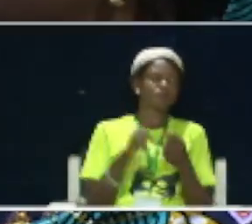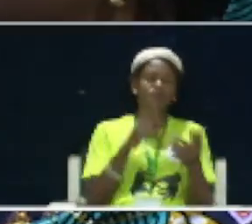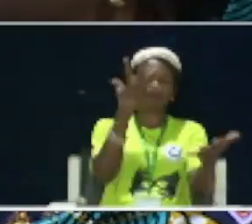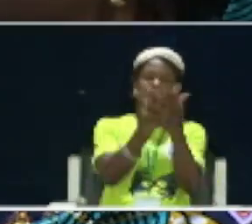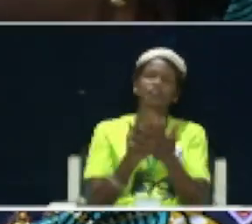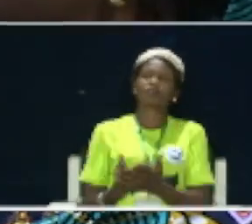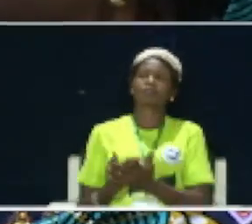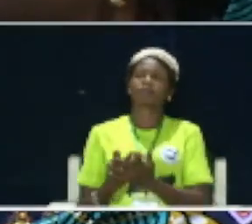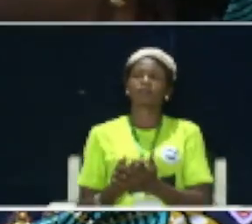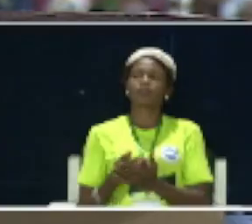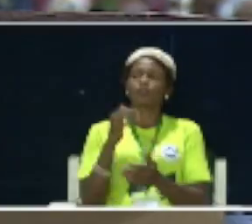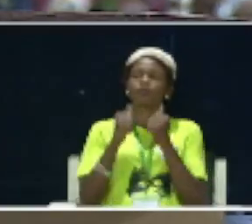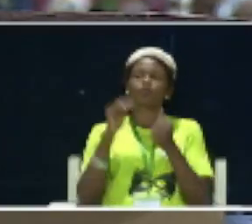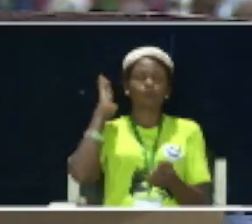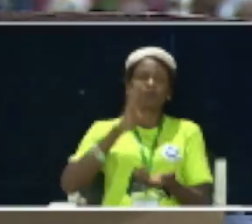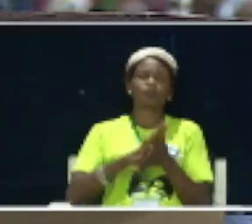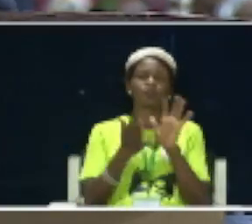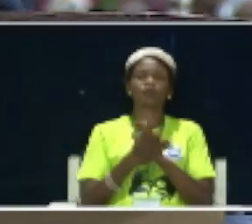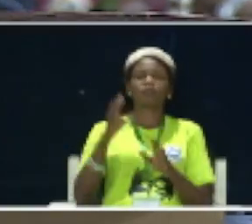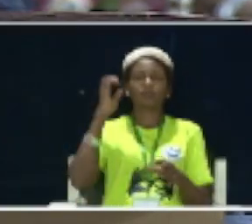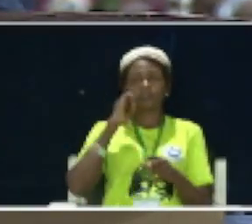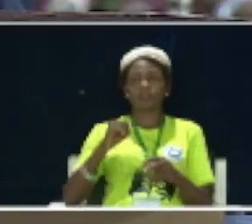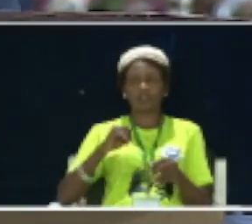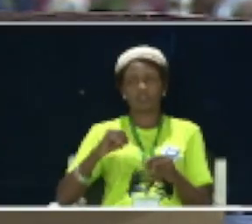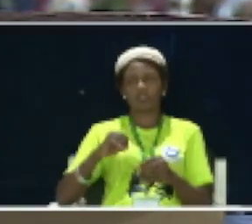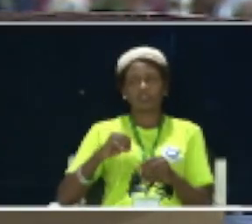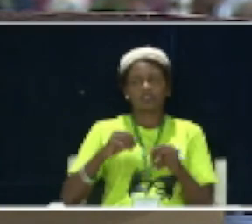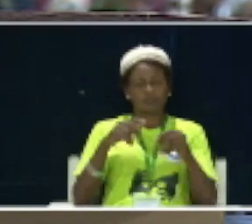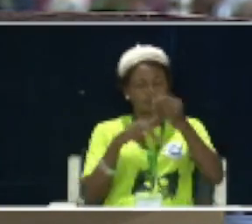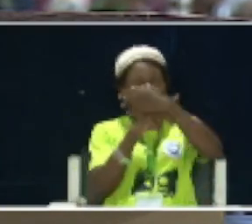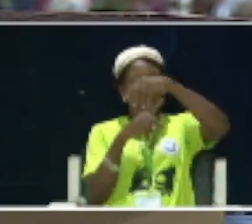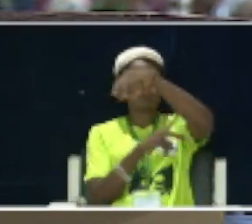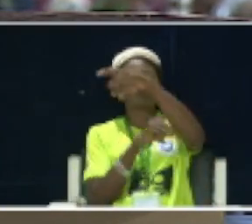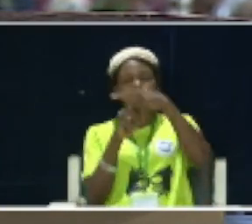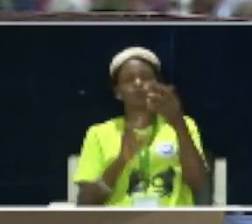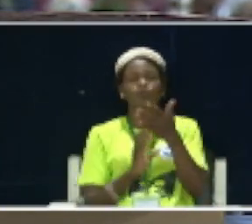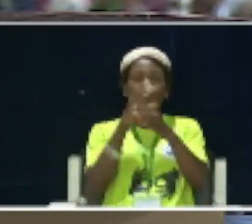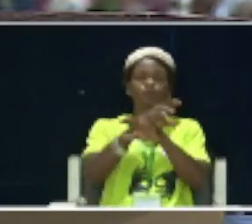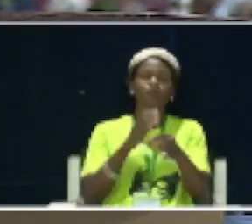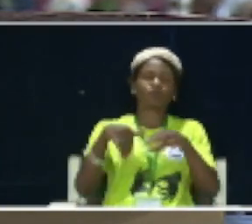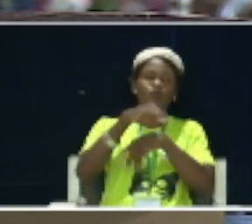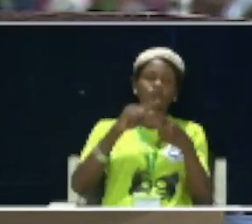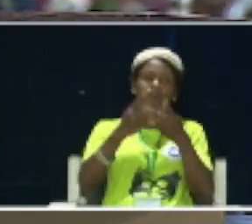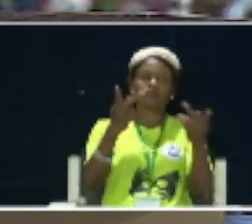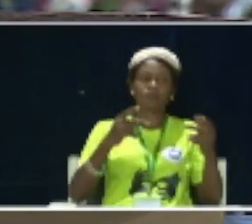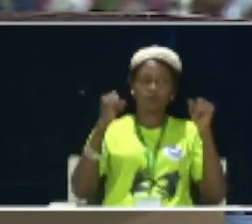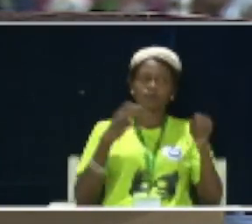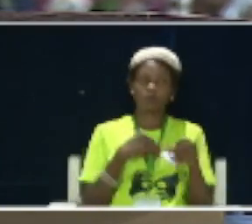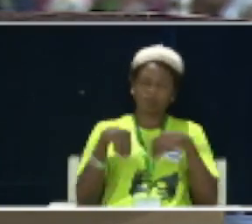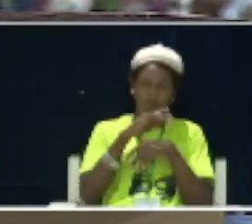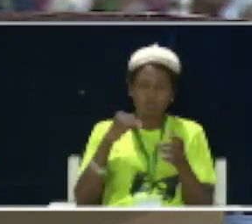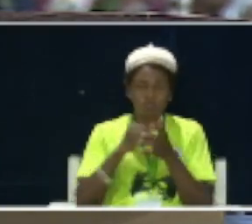prison, which will become his eventual bridge and crossover to the place of power and overflow. It was a